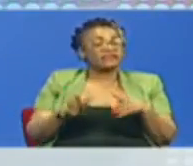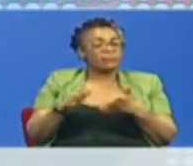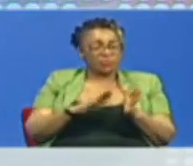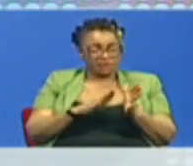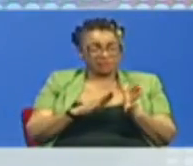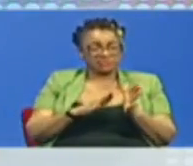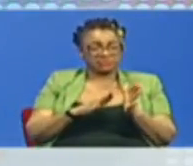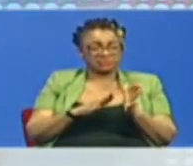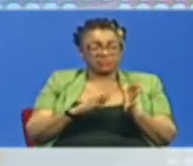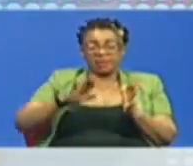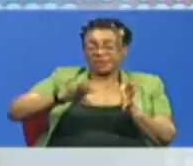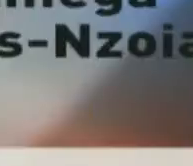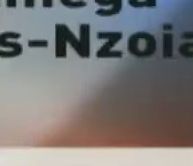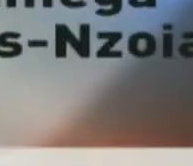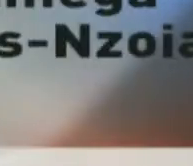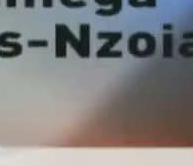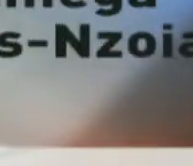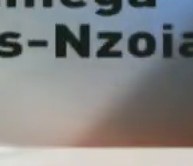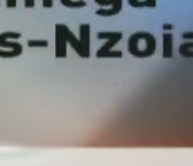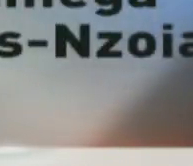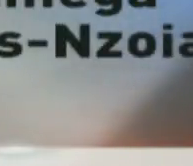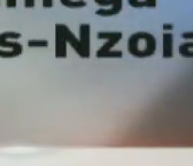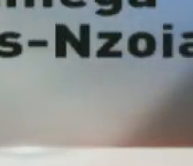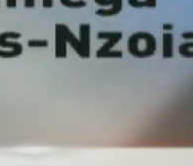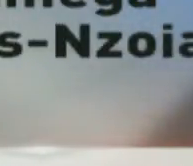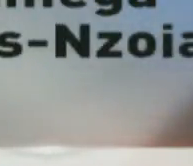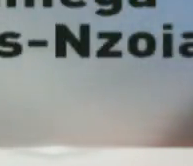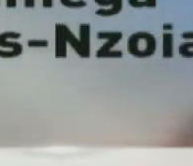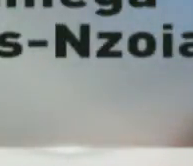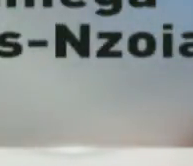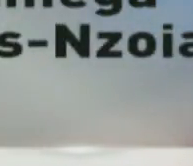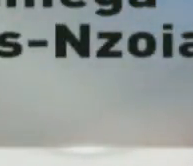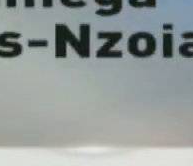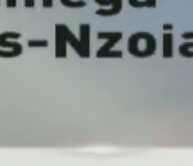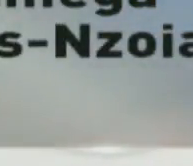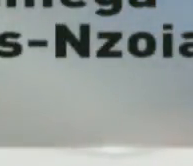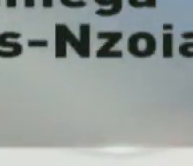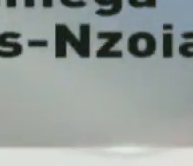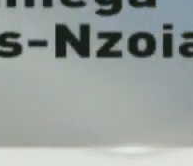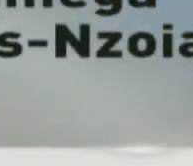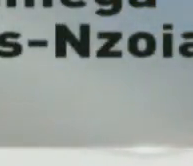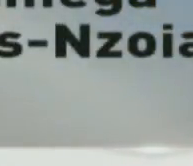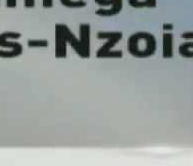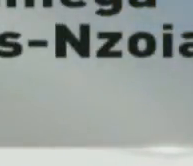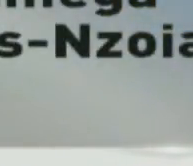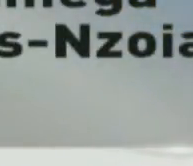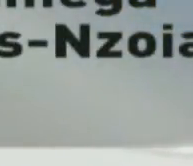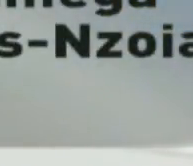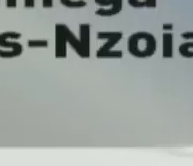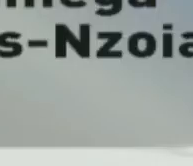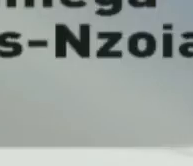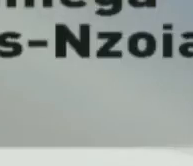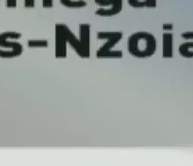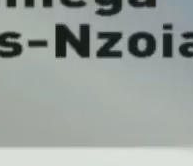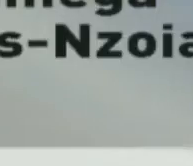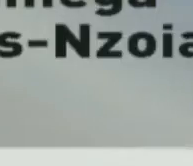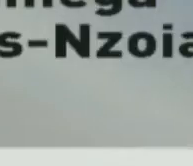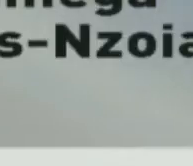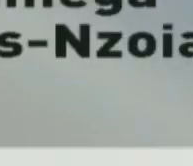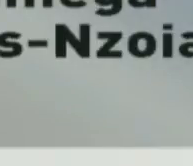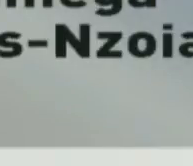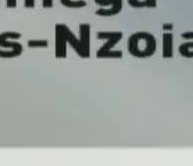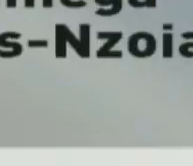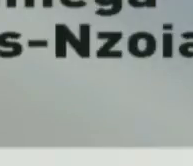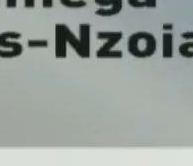these counties are actually Nandi, according to the formula, is expected to gain about 1.3 billion shillings. Then you have